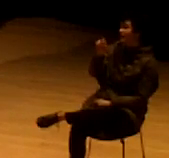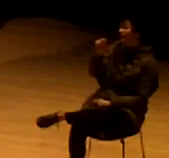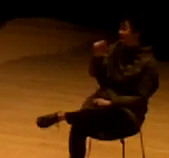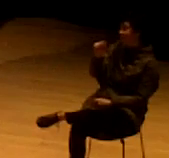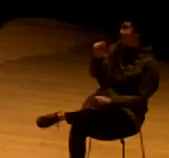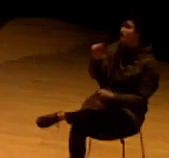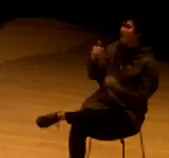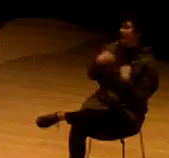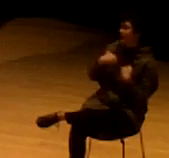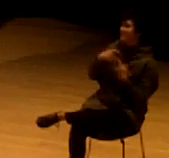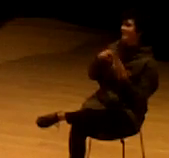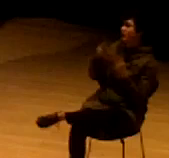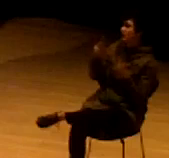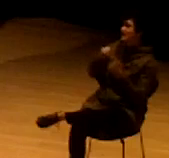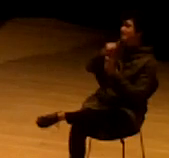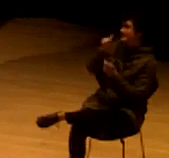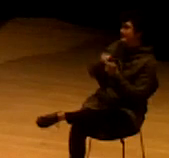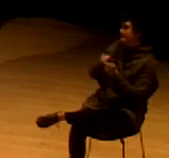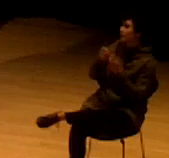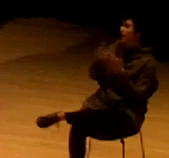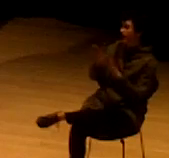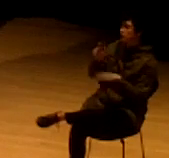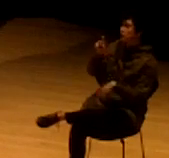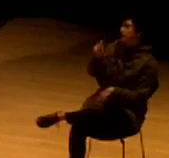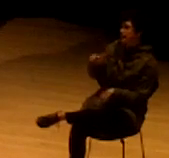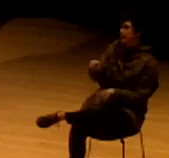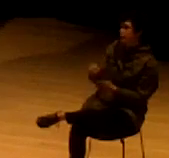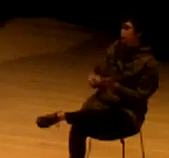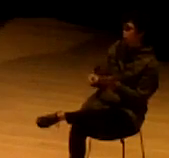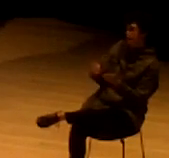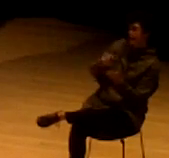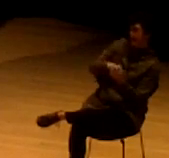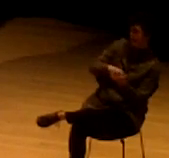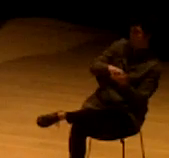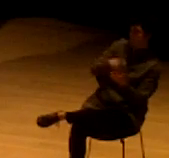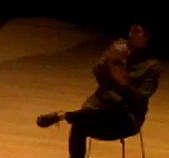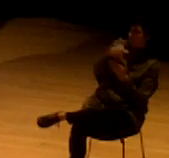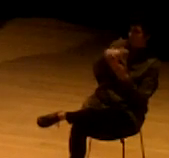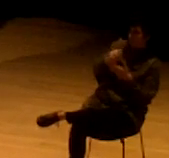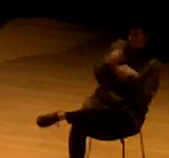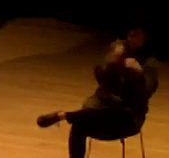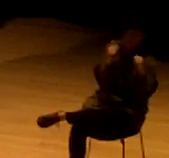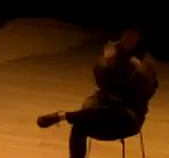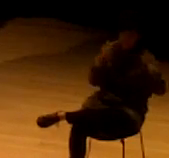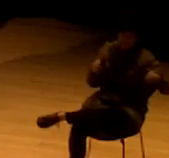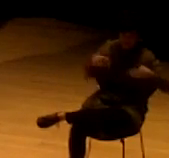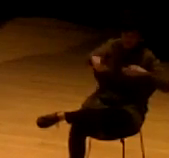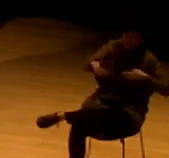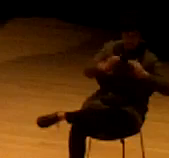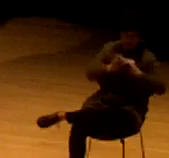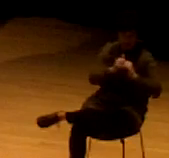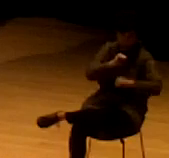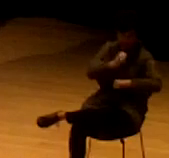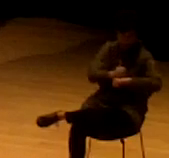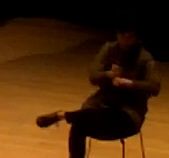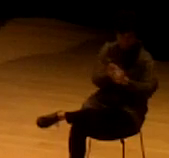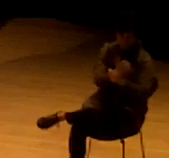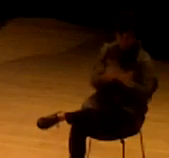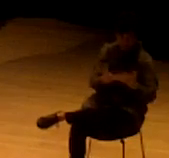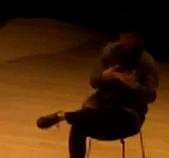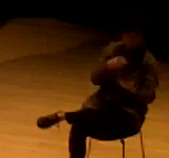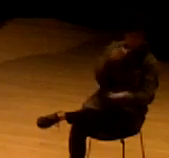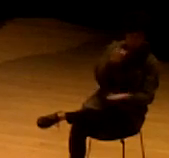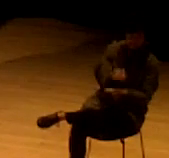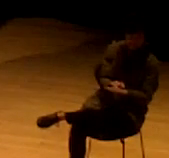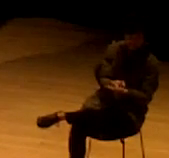a certain way, like the way her apartment is configured, like the angle needs to be right in her chair. All we did was get her from